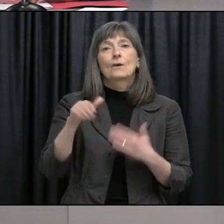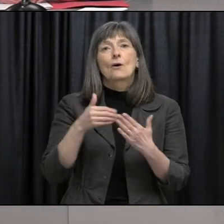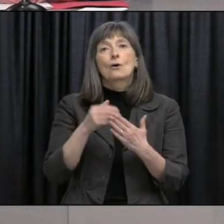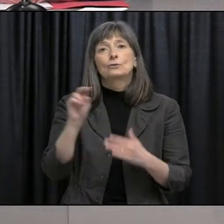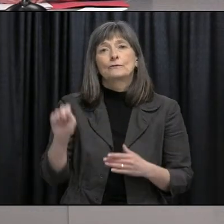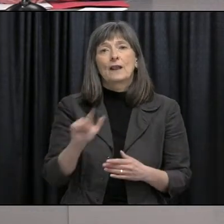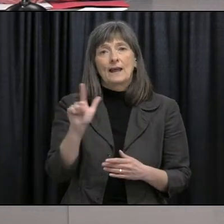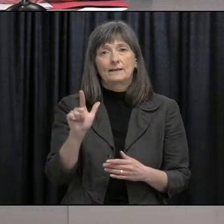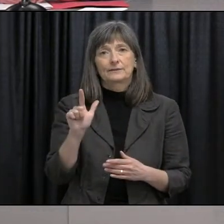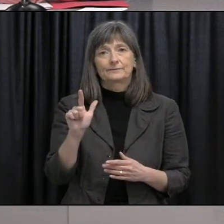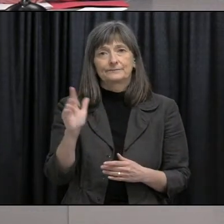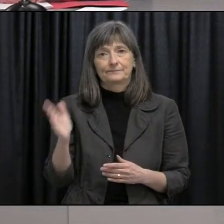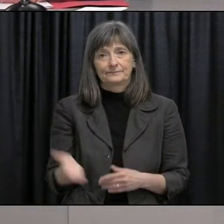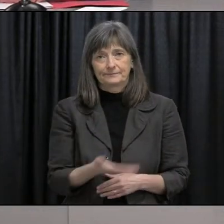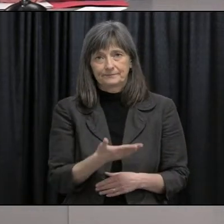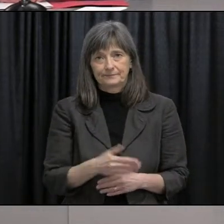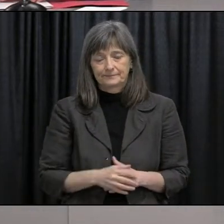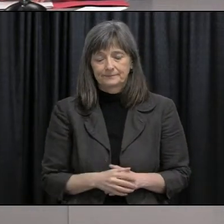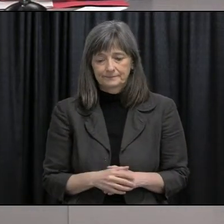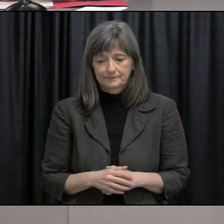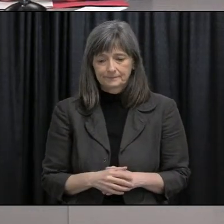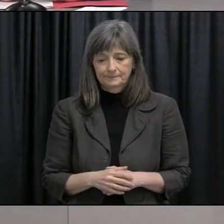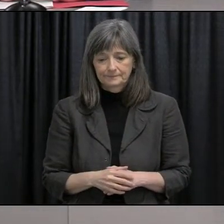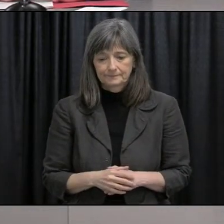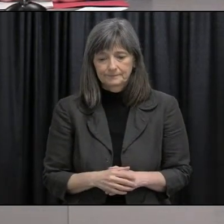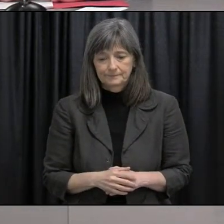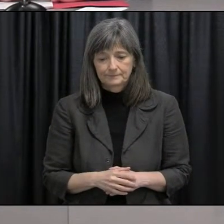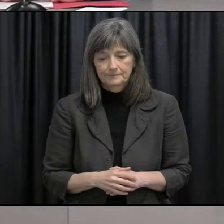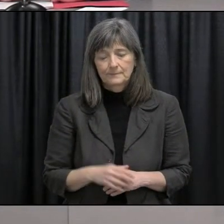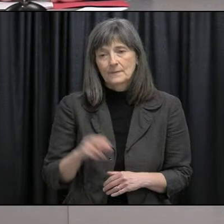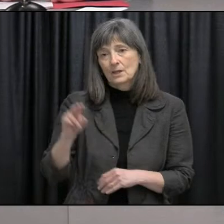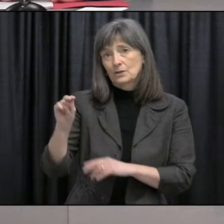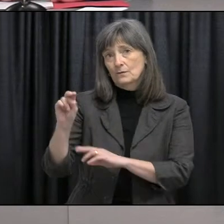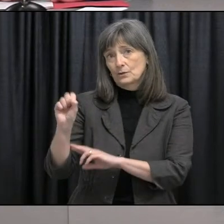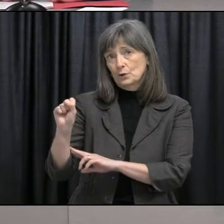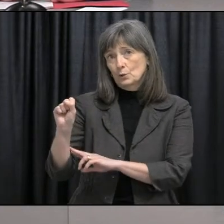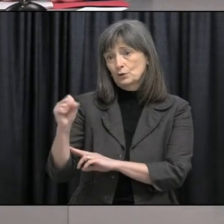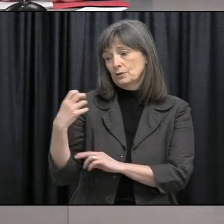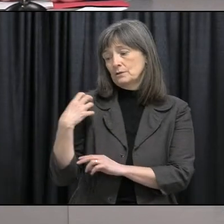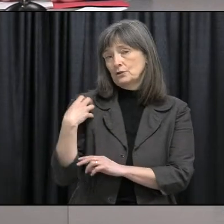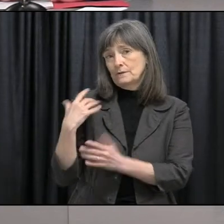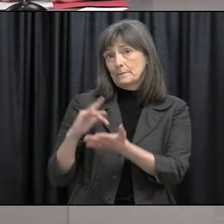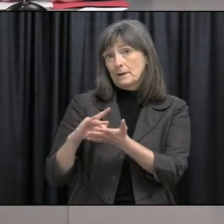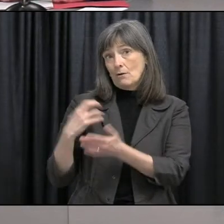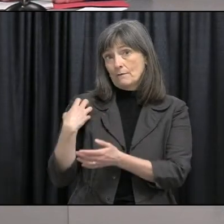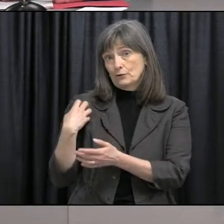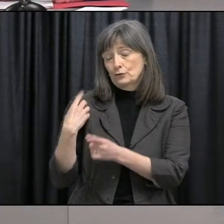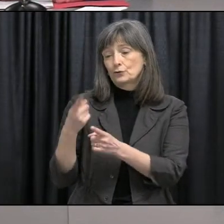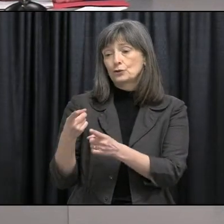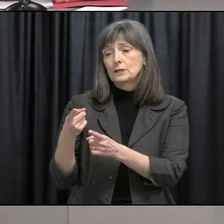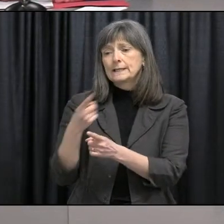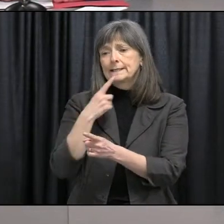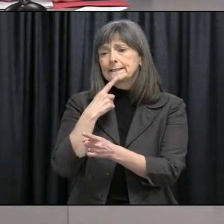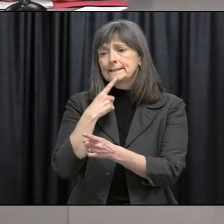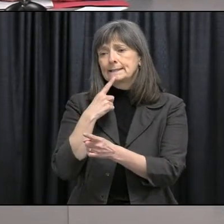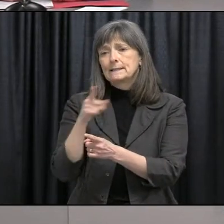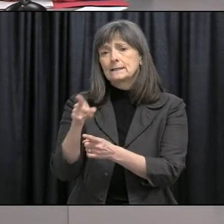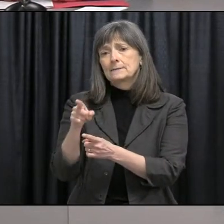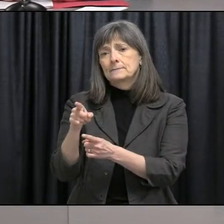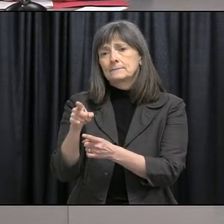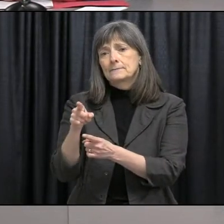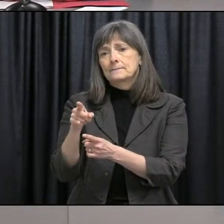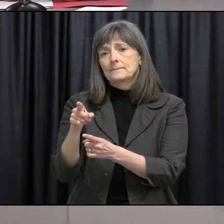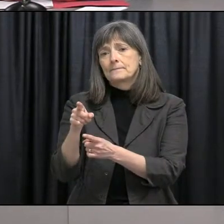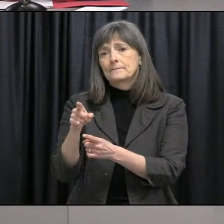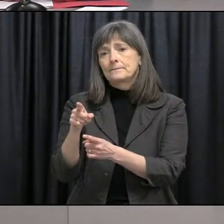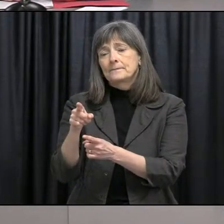Newfoundland Labrador. Please go ahead. Thank you. Nova Scotia's chief medical officer said this week that its province will need 85% of